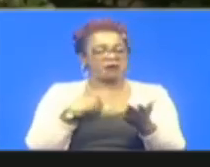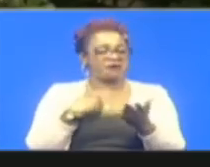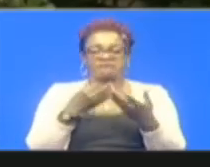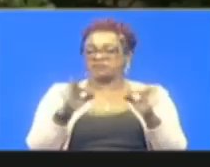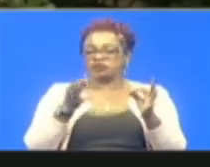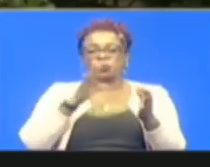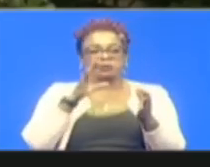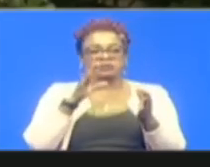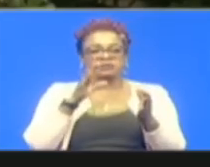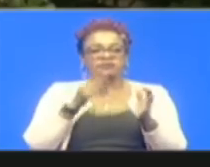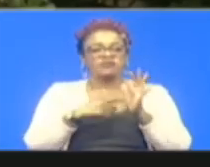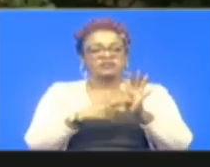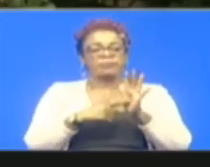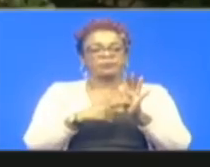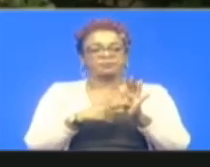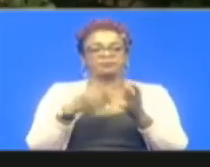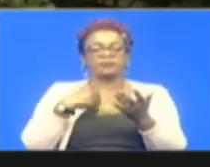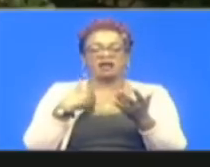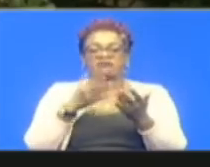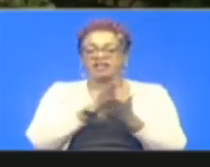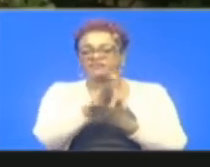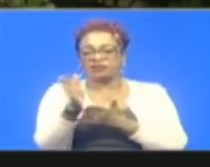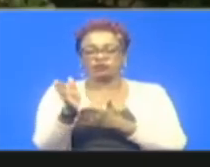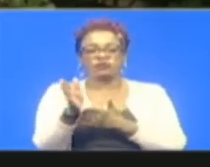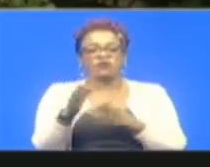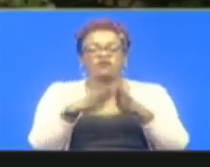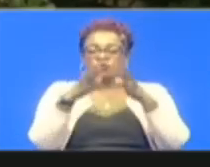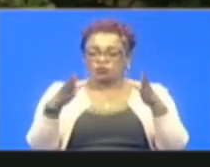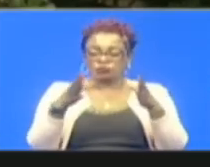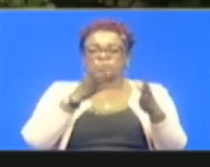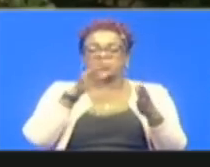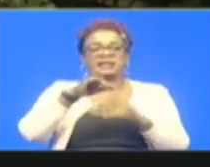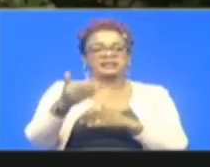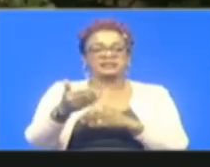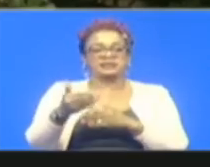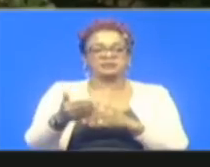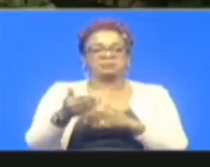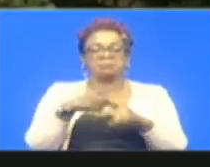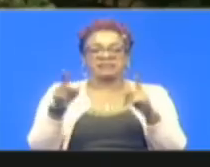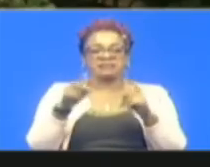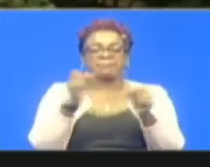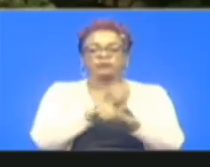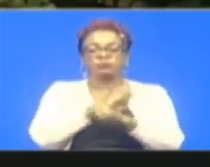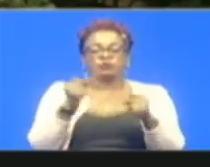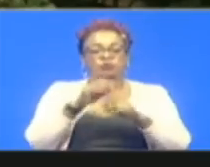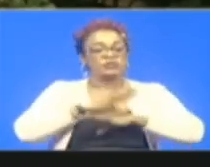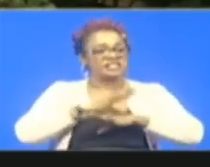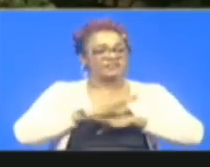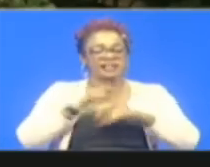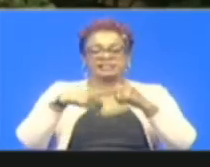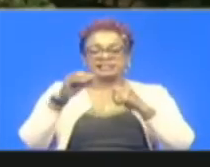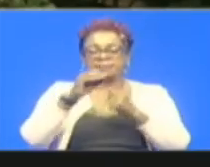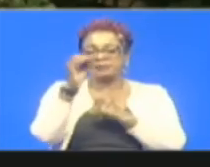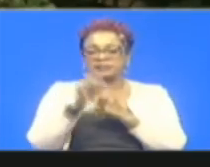example, in Mombasa's case, we're seeing diversions of huge amounts of water to the city, and it's still only able to satisfy 60% of the